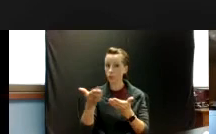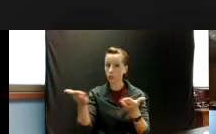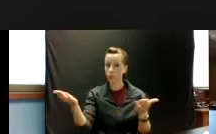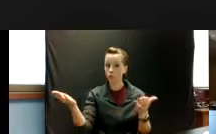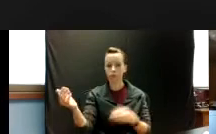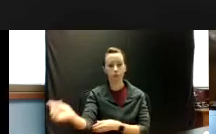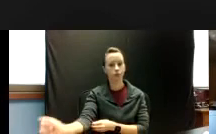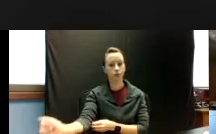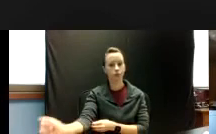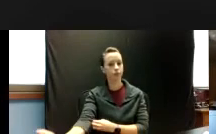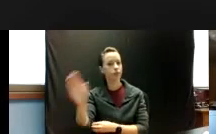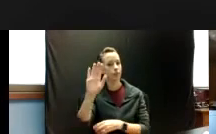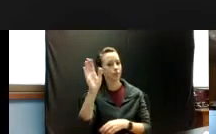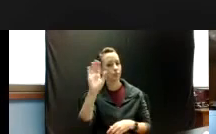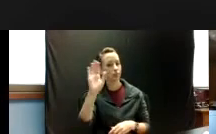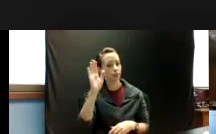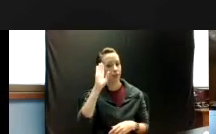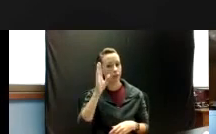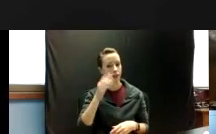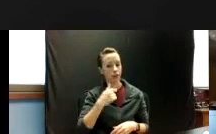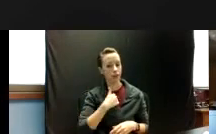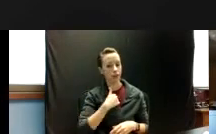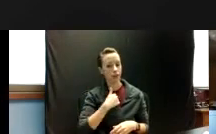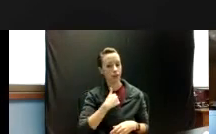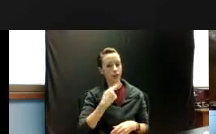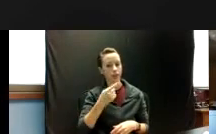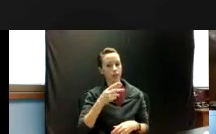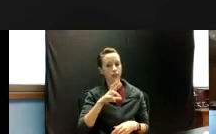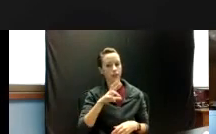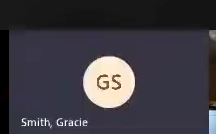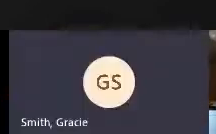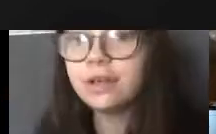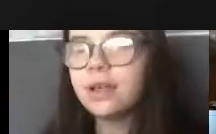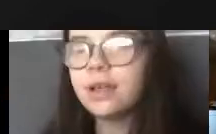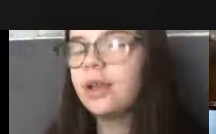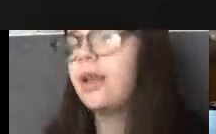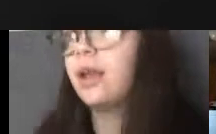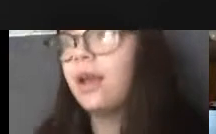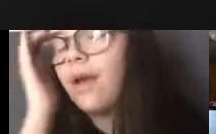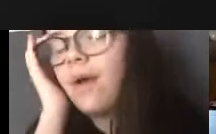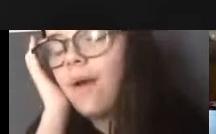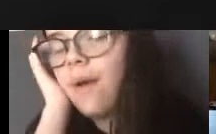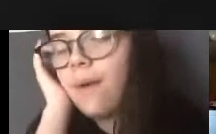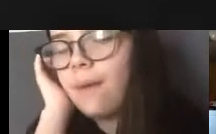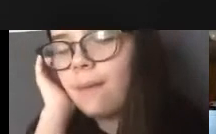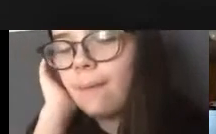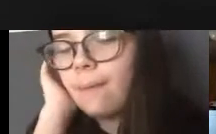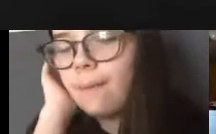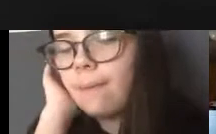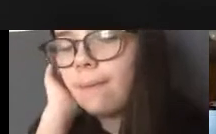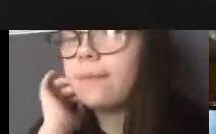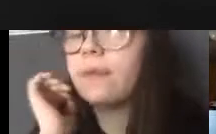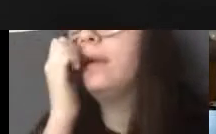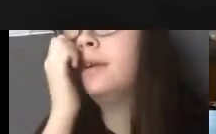Hi, I don't have the, I'm Gracie. I don't have the raise my hand feature either.